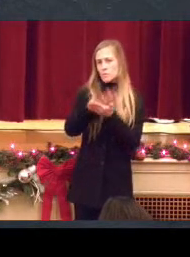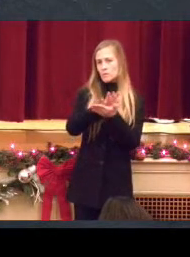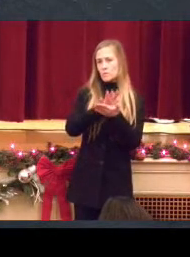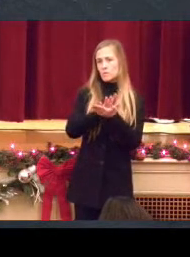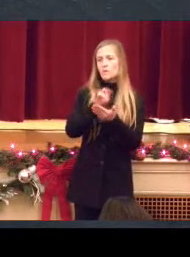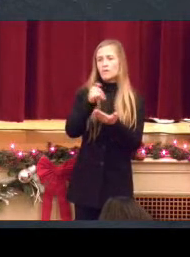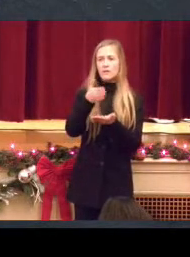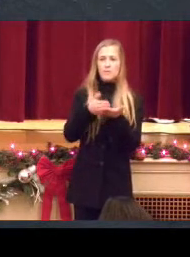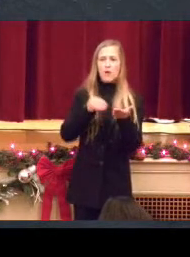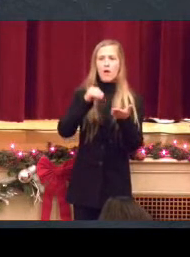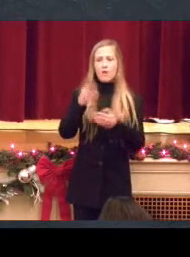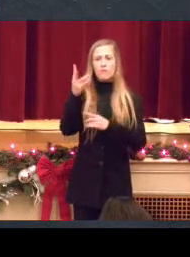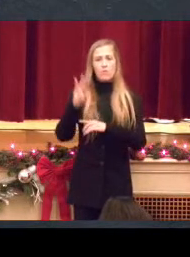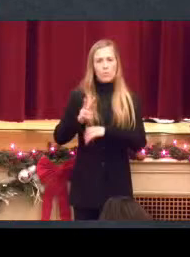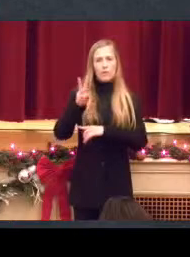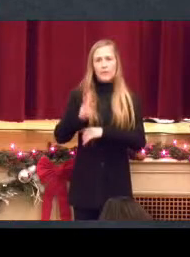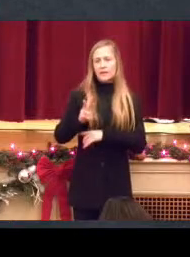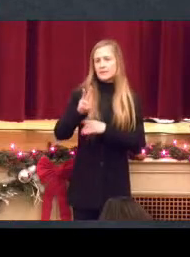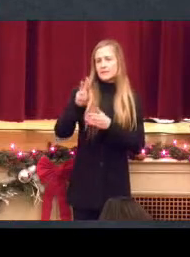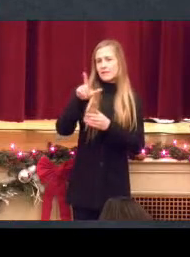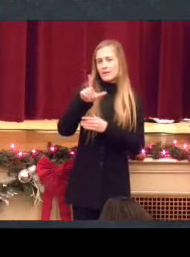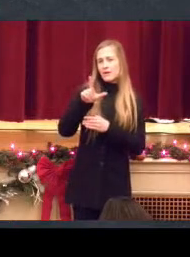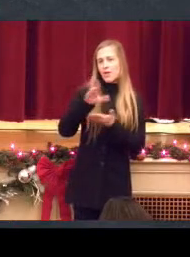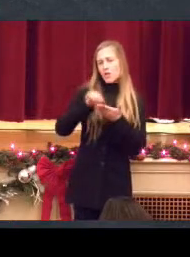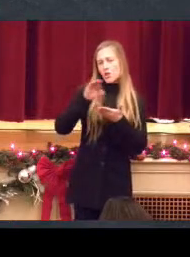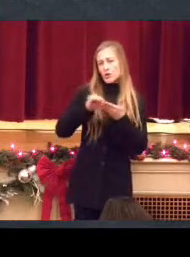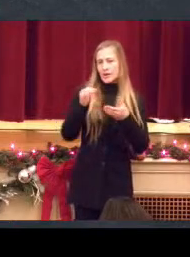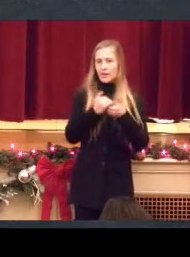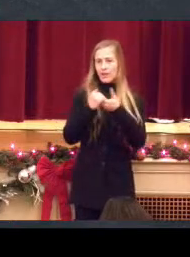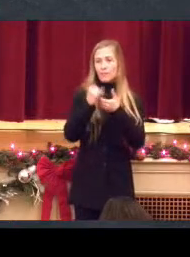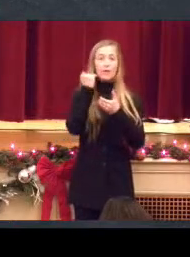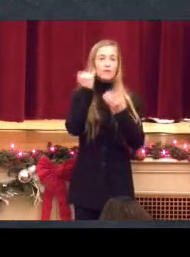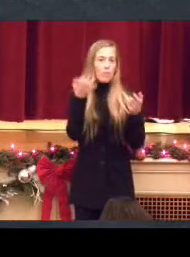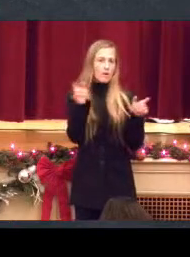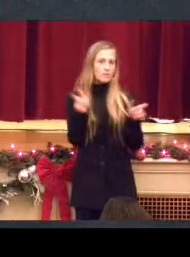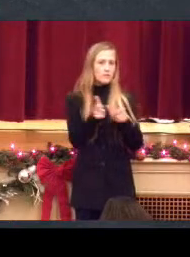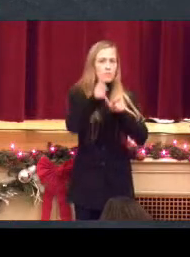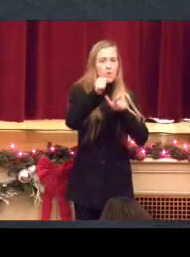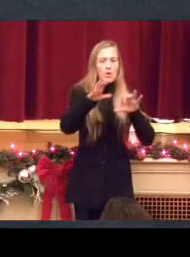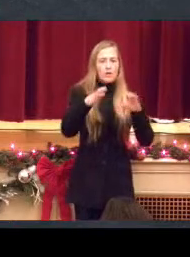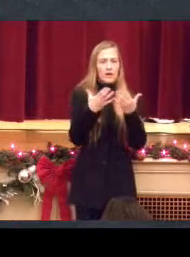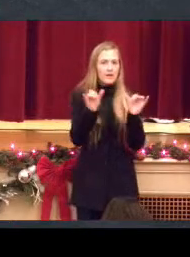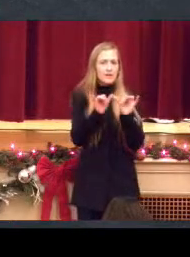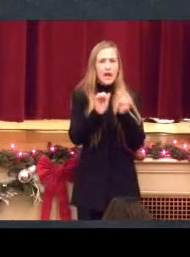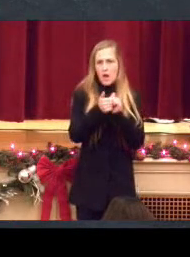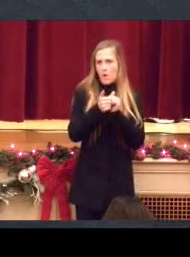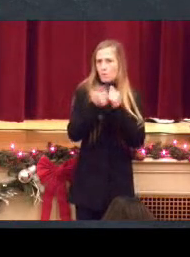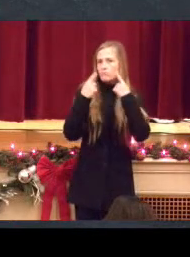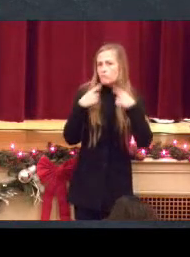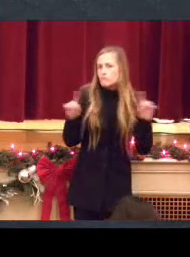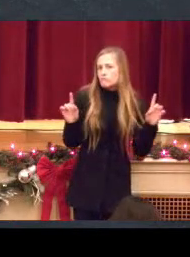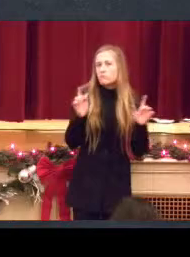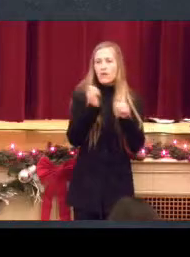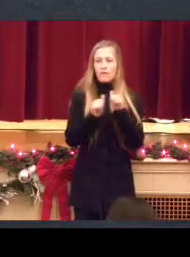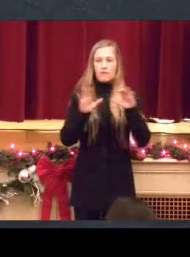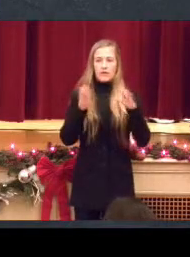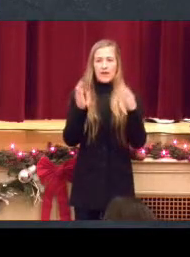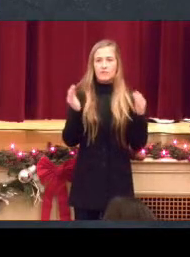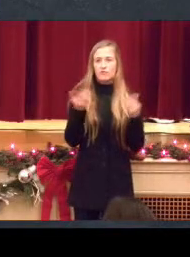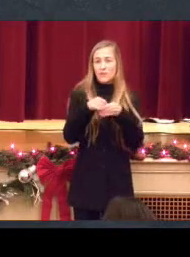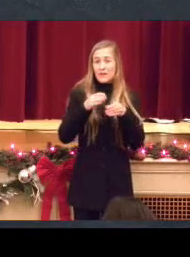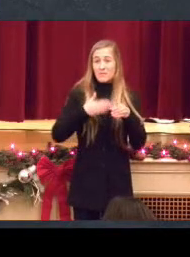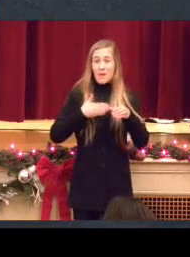of the Wilmington Learning Collaborative. If we are going to create smaller class sizes, how will that work? Every classroom in my building is